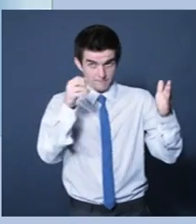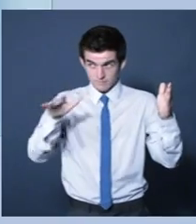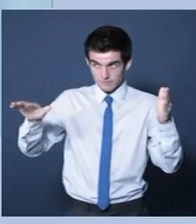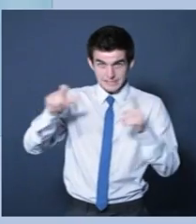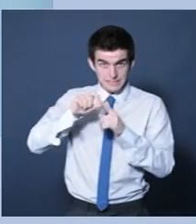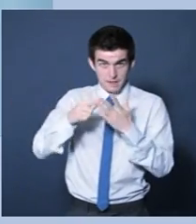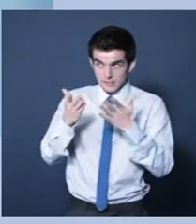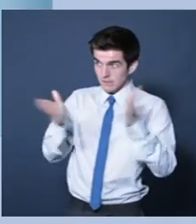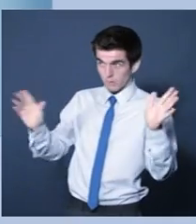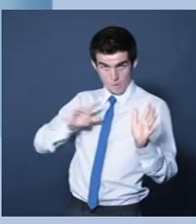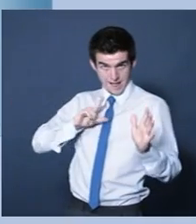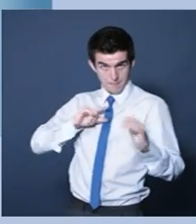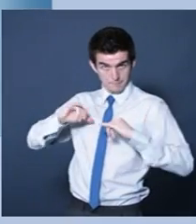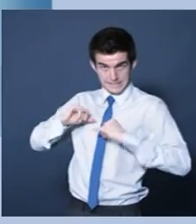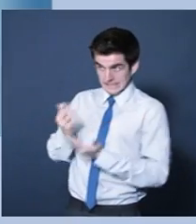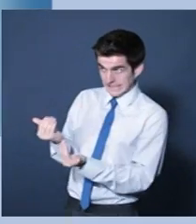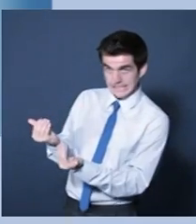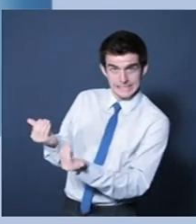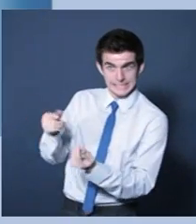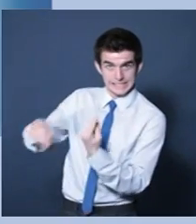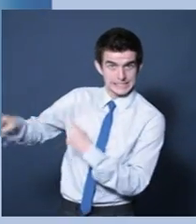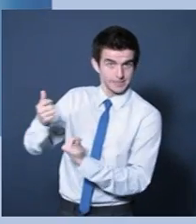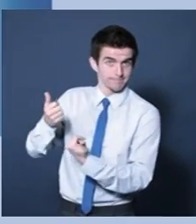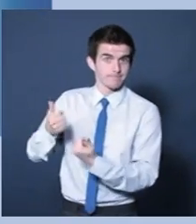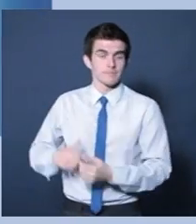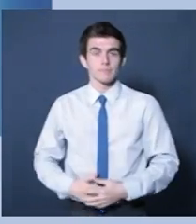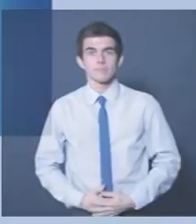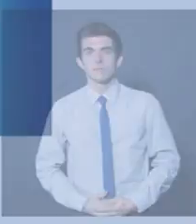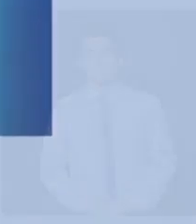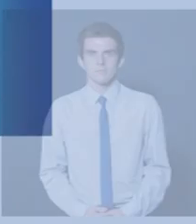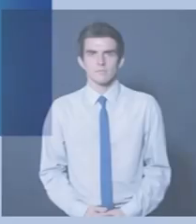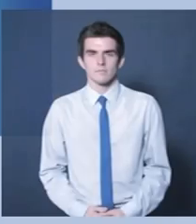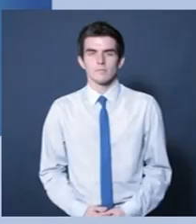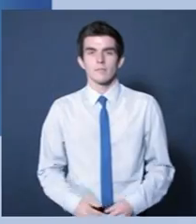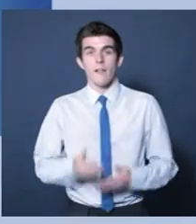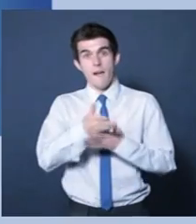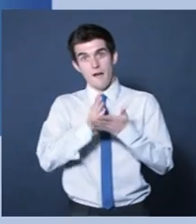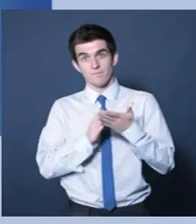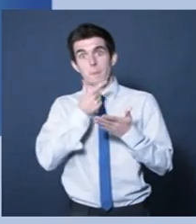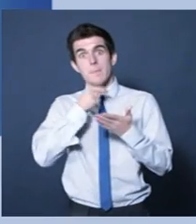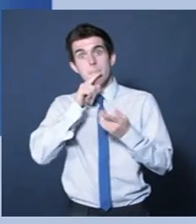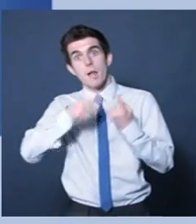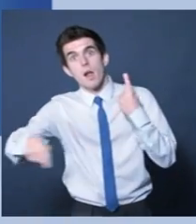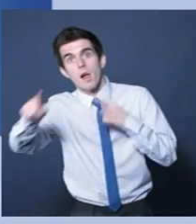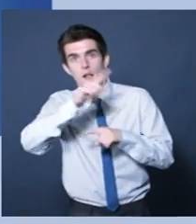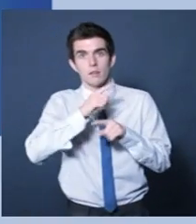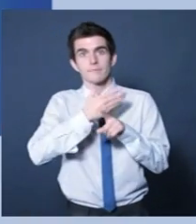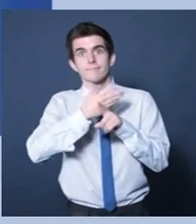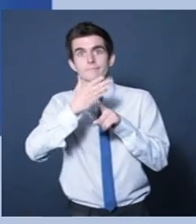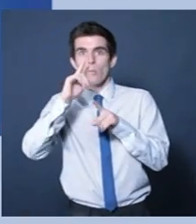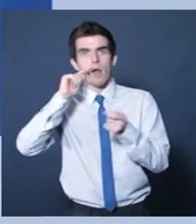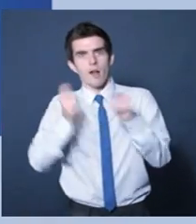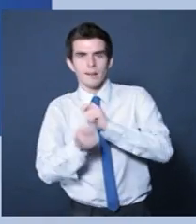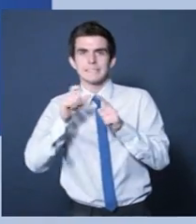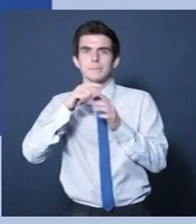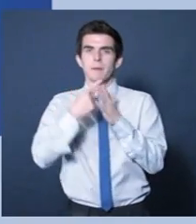of disabled people. 1 in 2 people will be disabled at some point in their lifetime. So there's an awful lot of money there, and it's